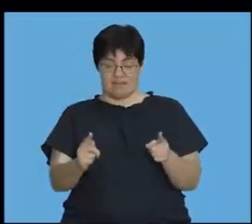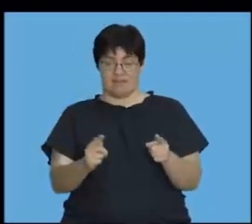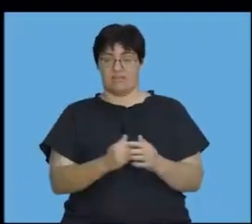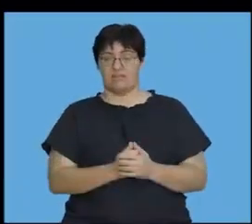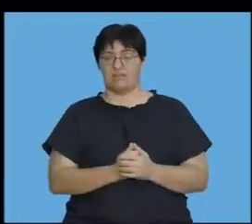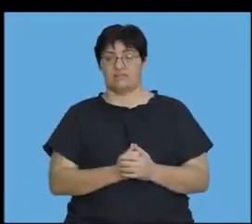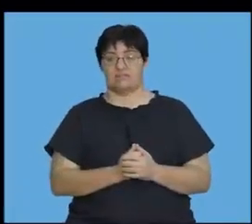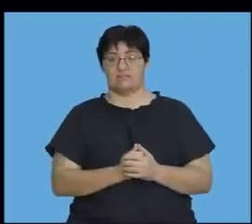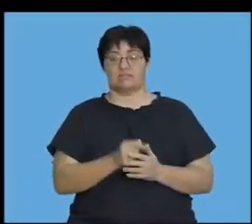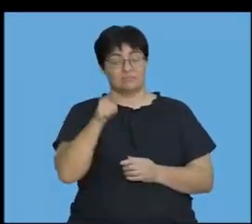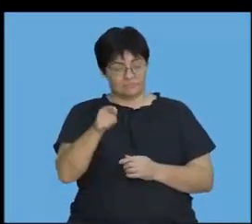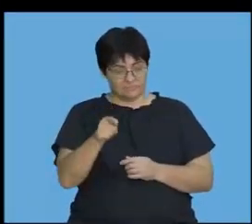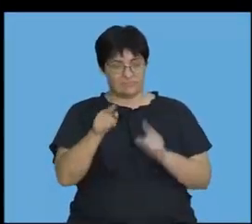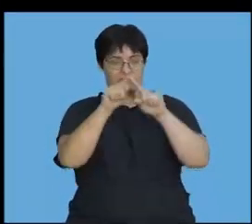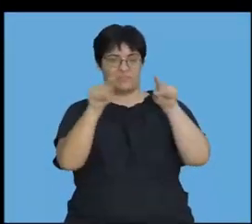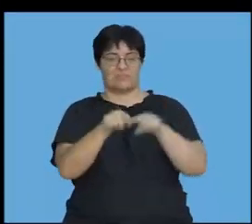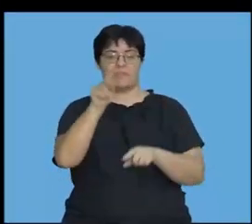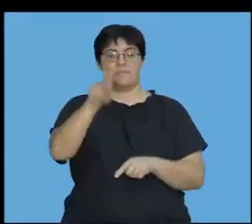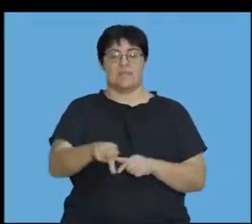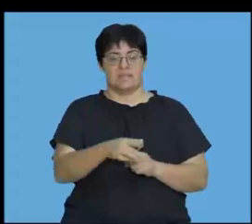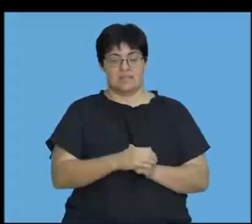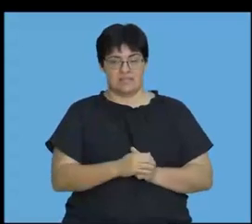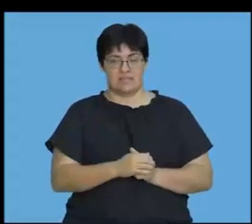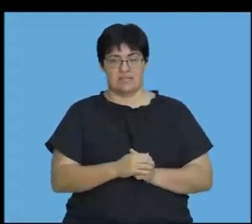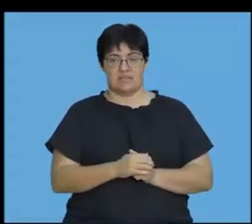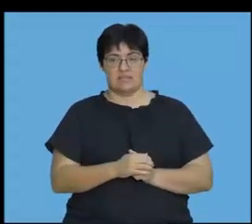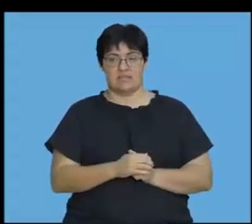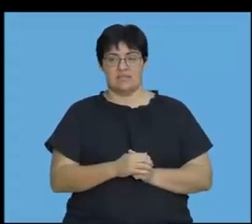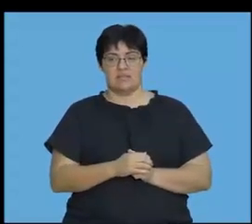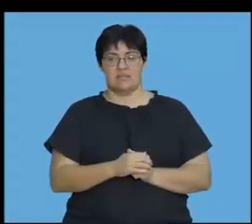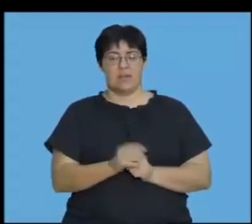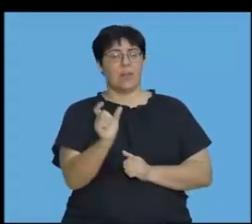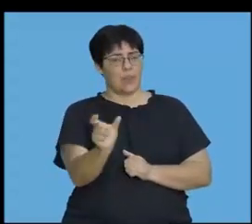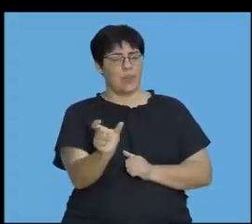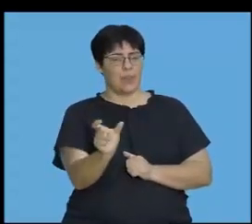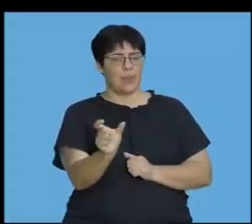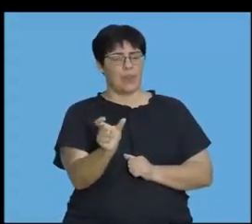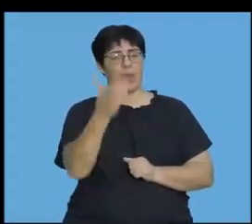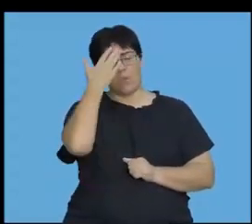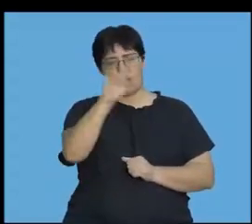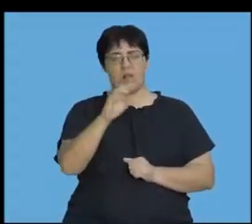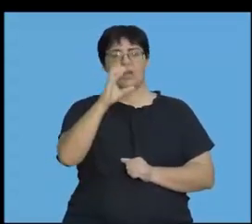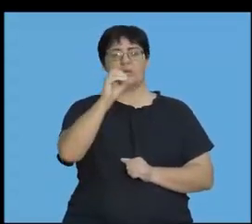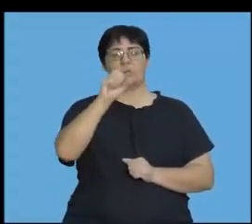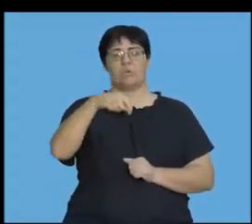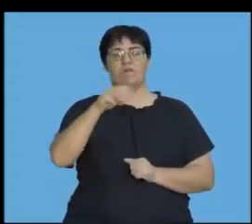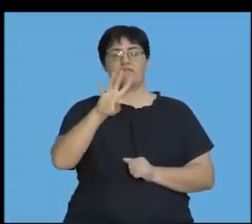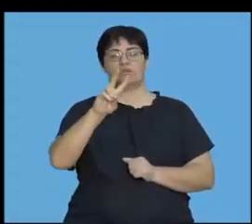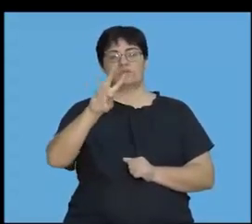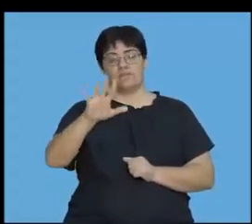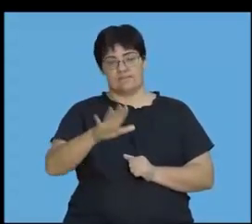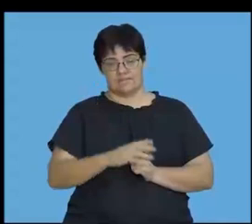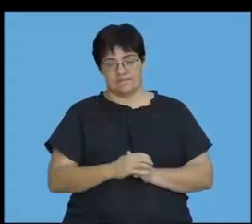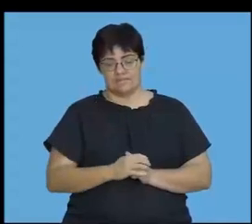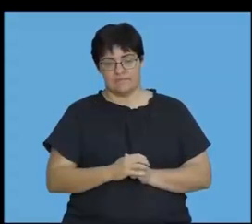final. There's my change in momentum. And it's tiny because we knew that that was